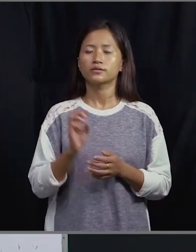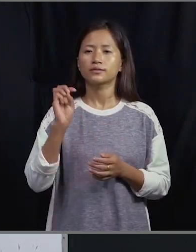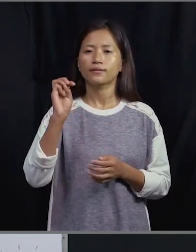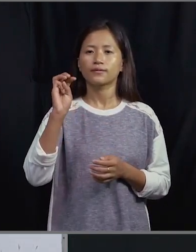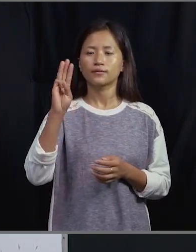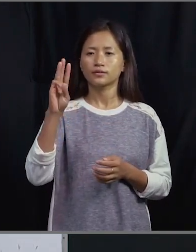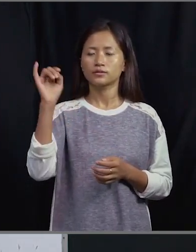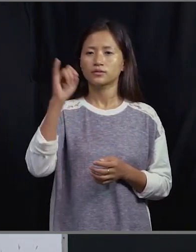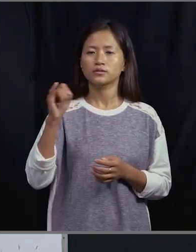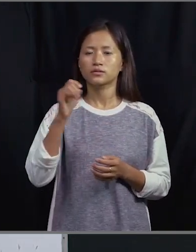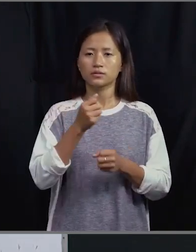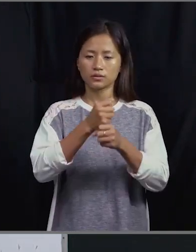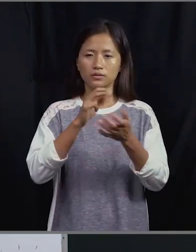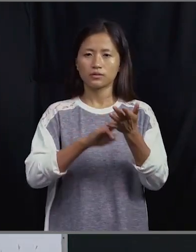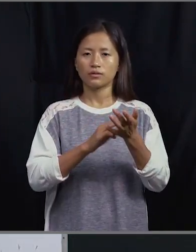of water.